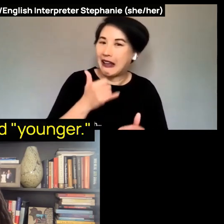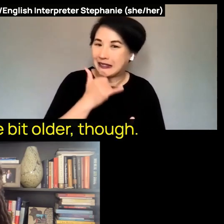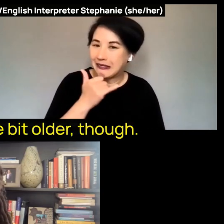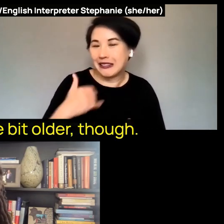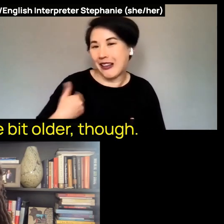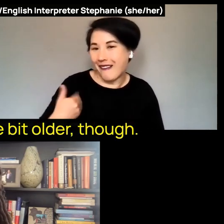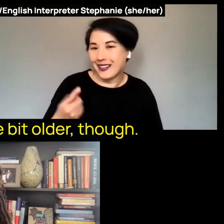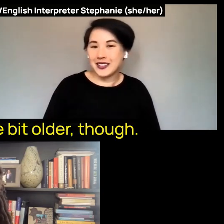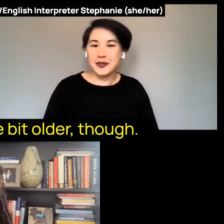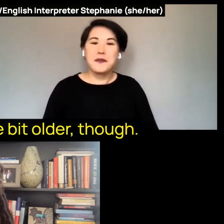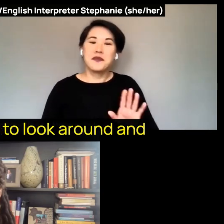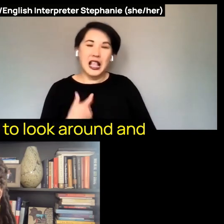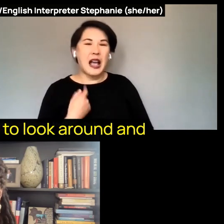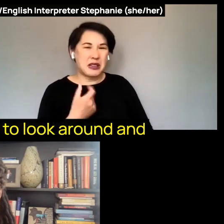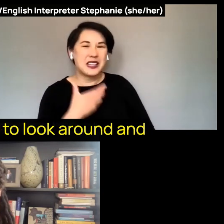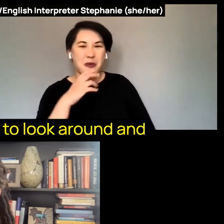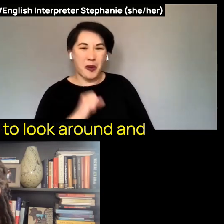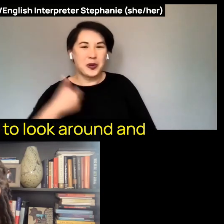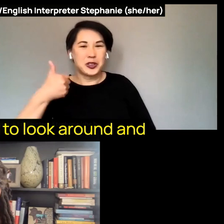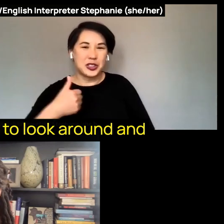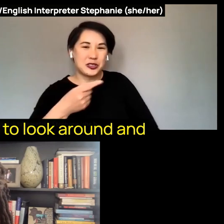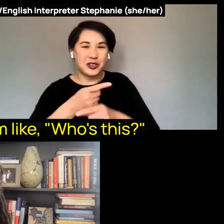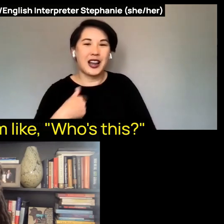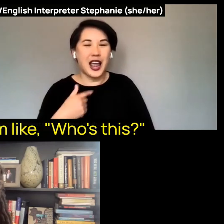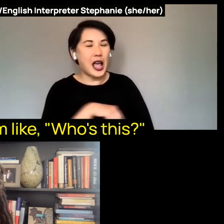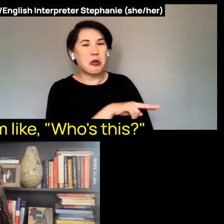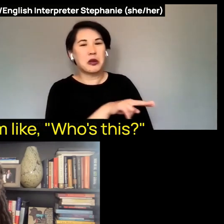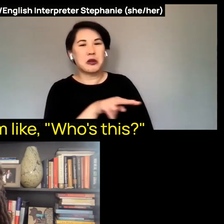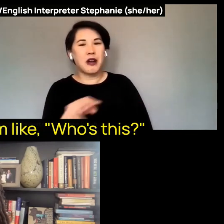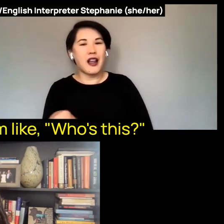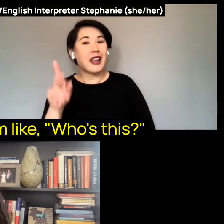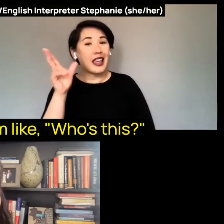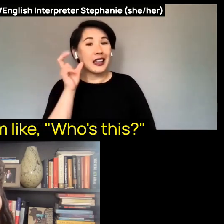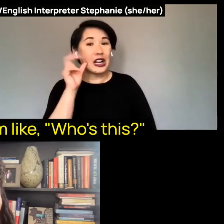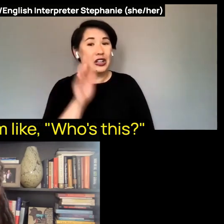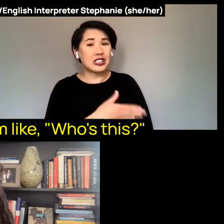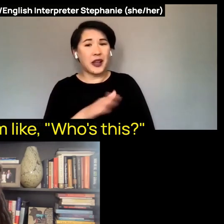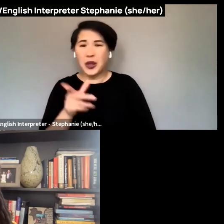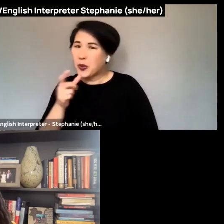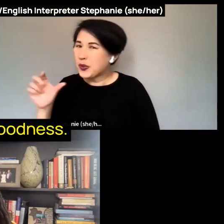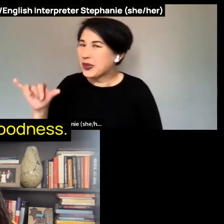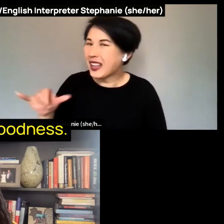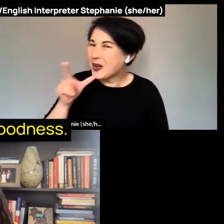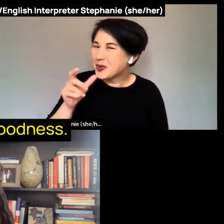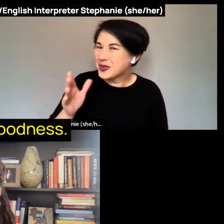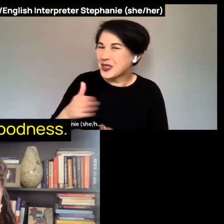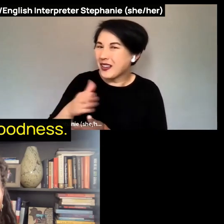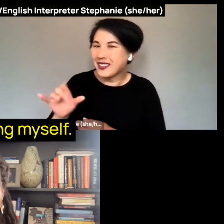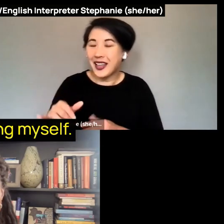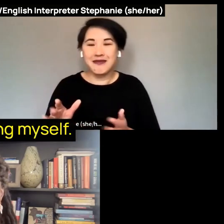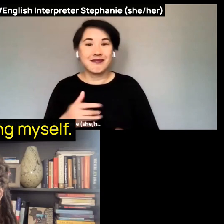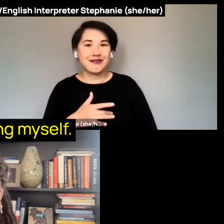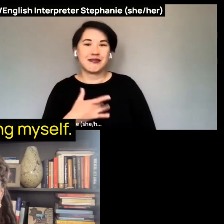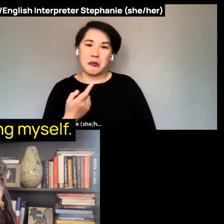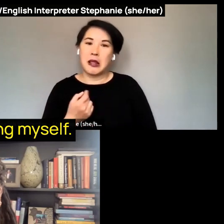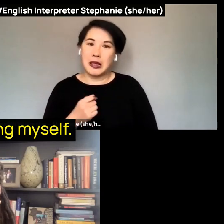younger. I am getting a little bit older though. You know, I start to look around and I hear songs and I'm like, who's this? Oh my goodness, I